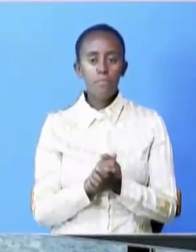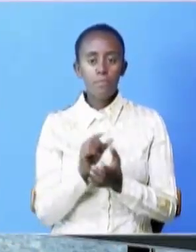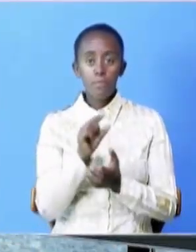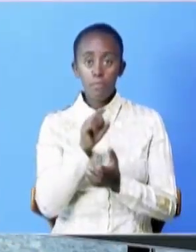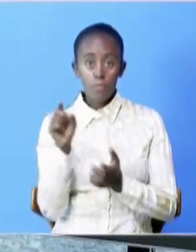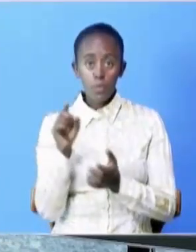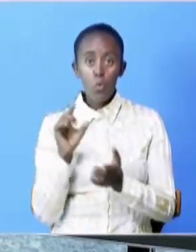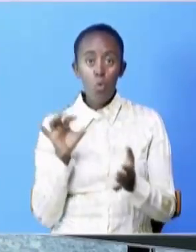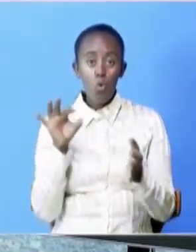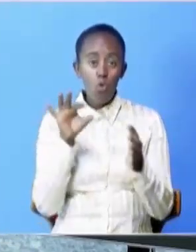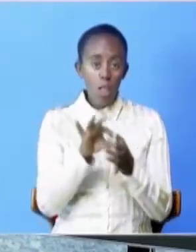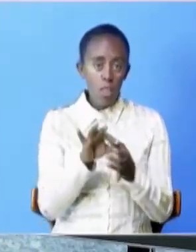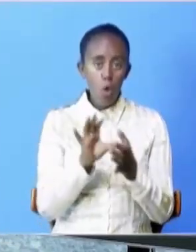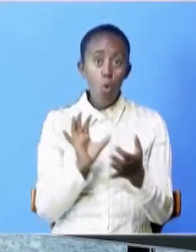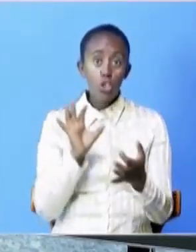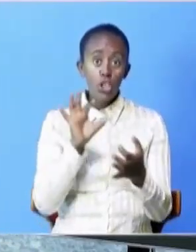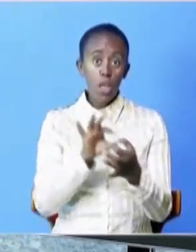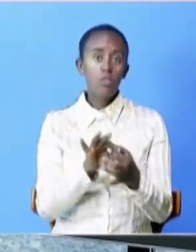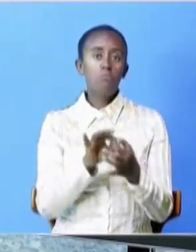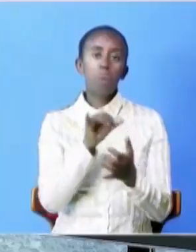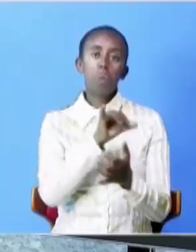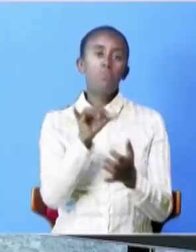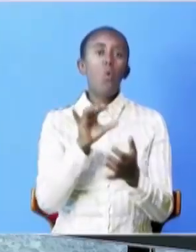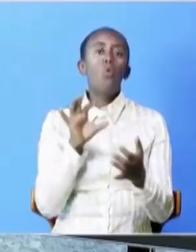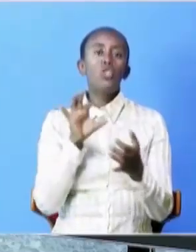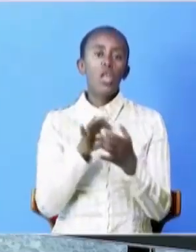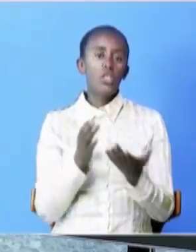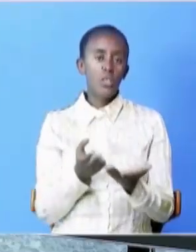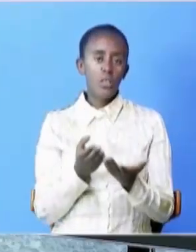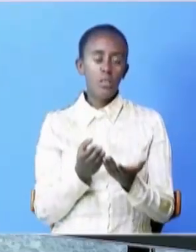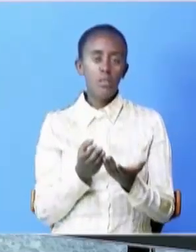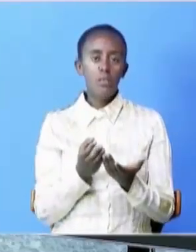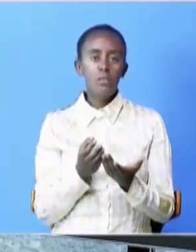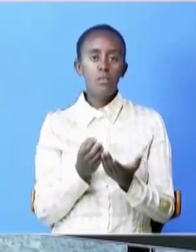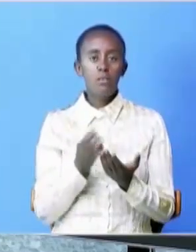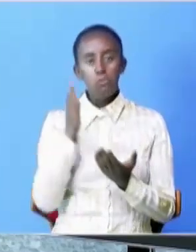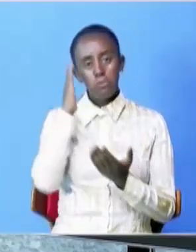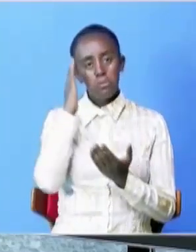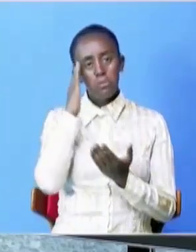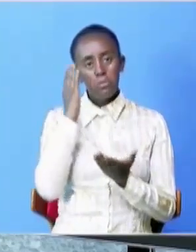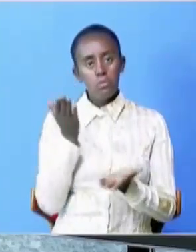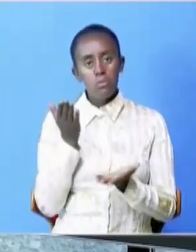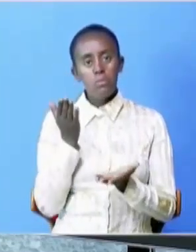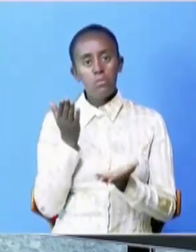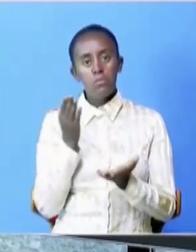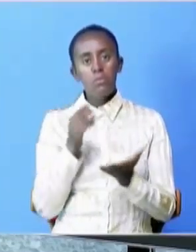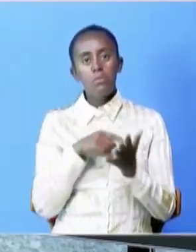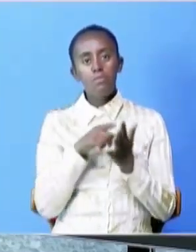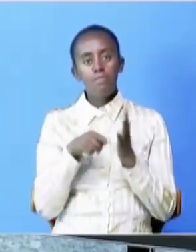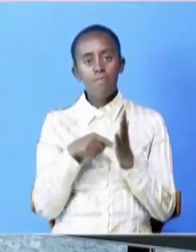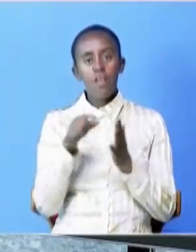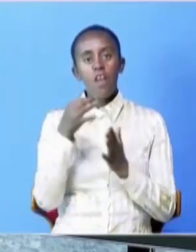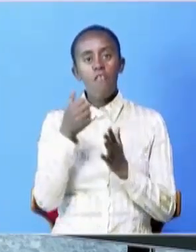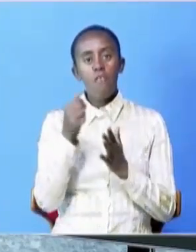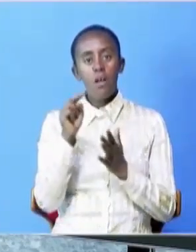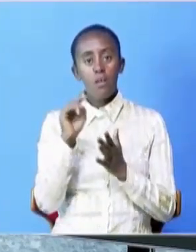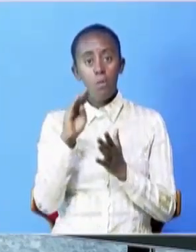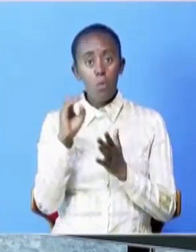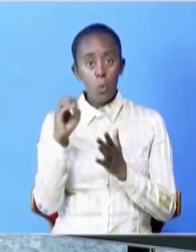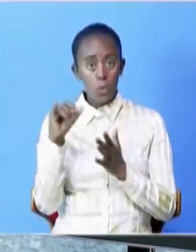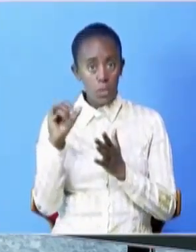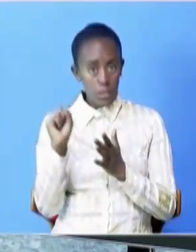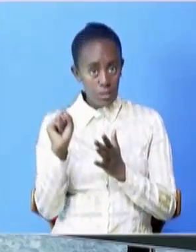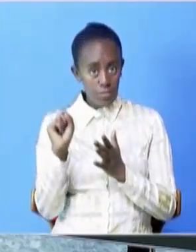Coordinating conjunctions are conjunctions that are commonly known as fanboys.